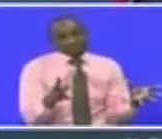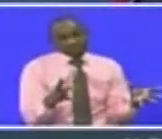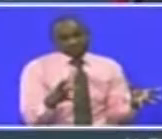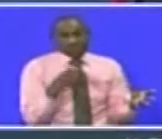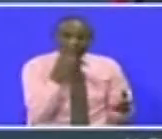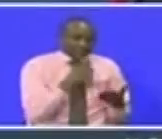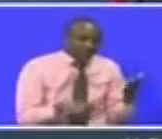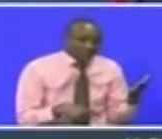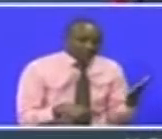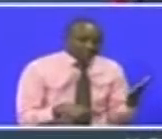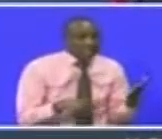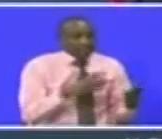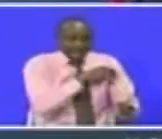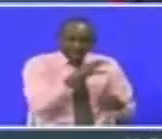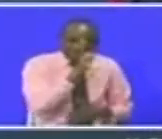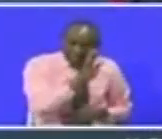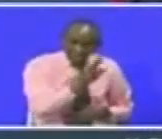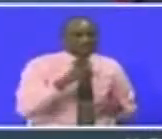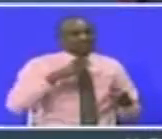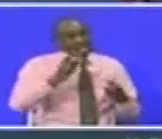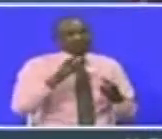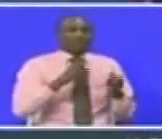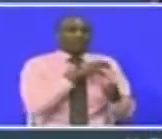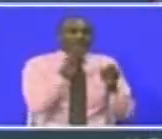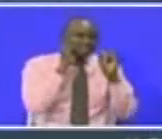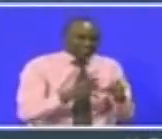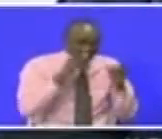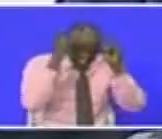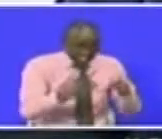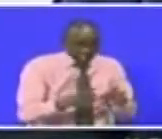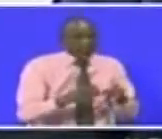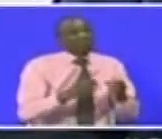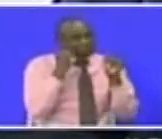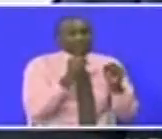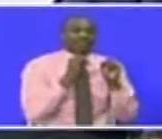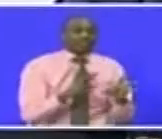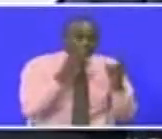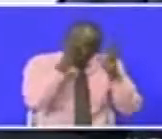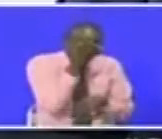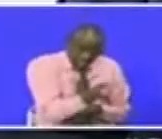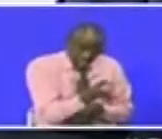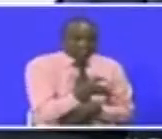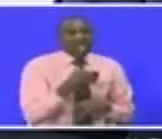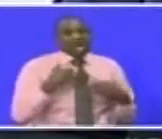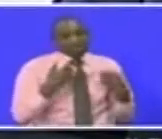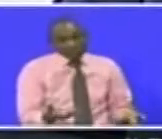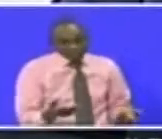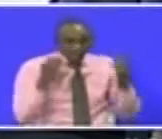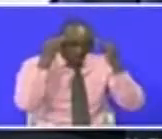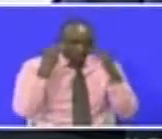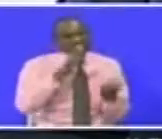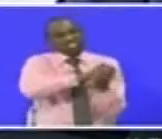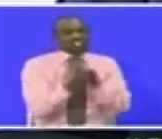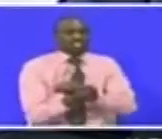would say that their powers are like diluted. They cannot make any decisions. The decisions they make, they are reversed by court tomorrow. I